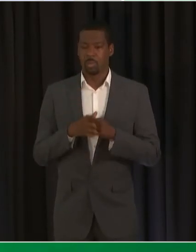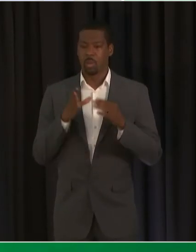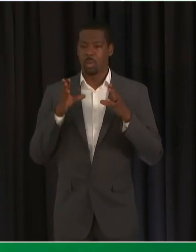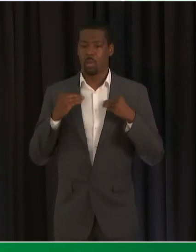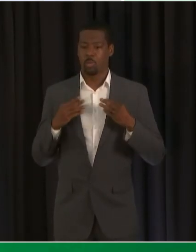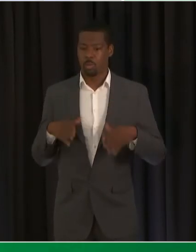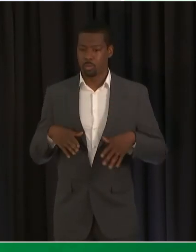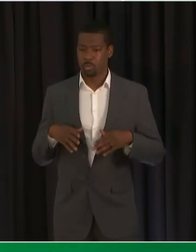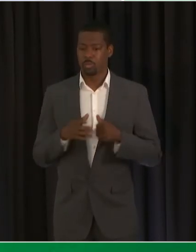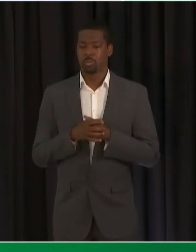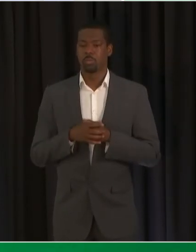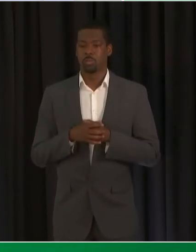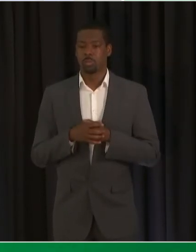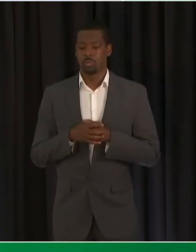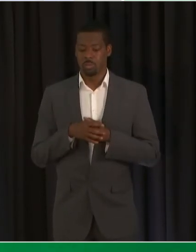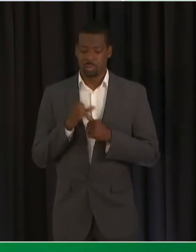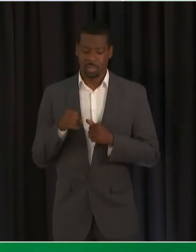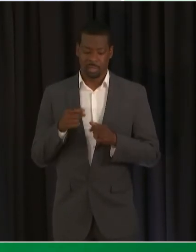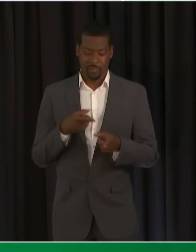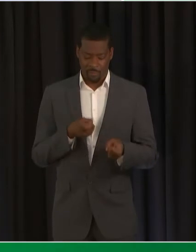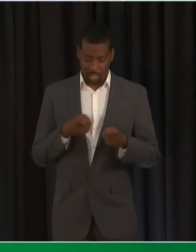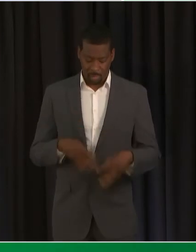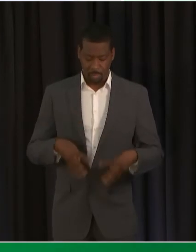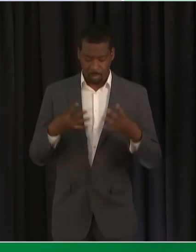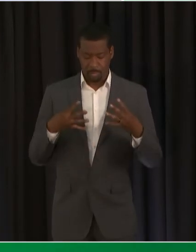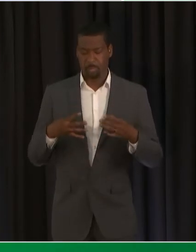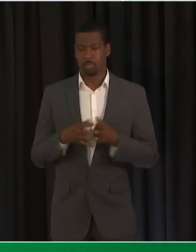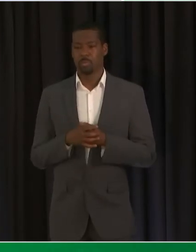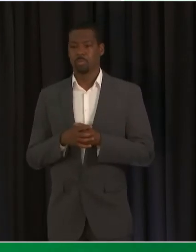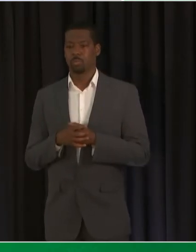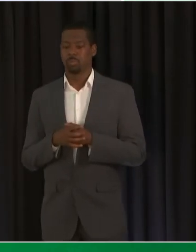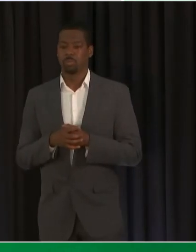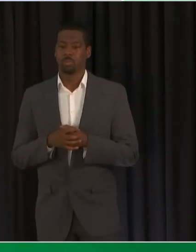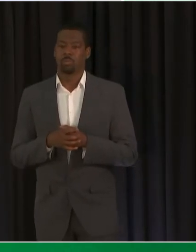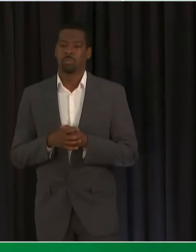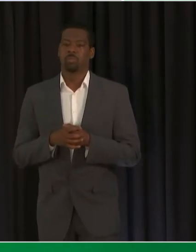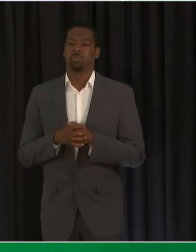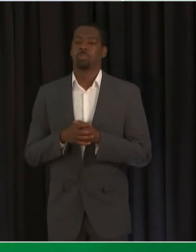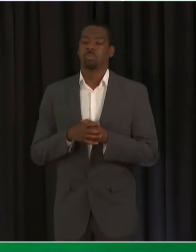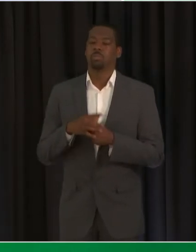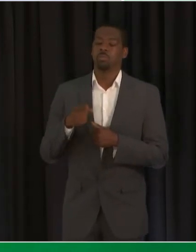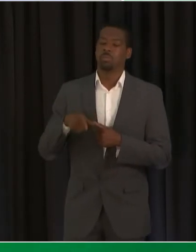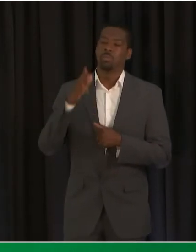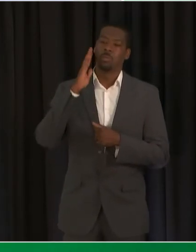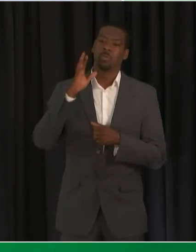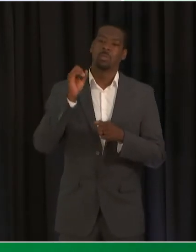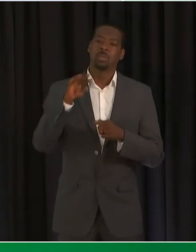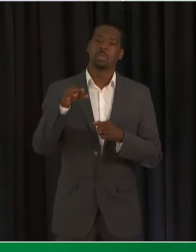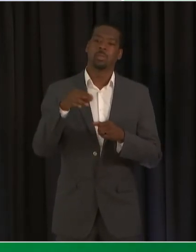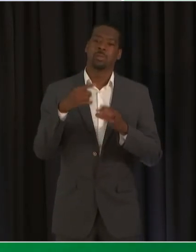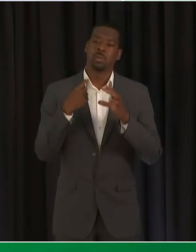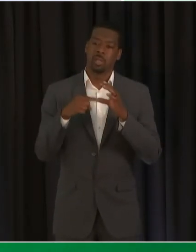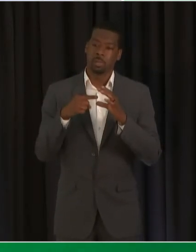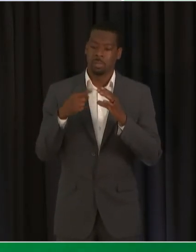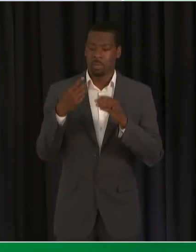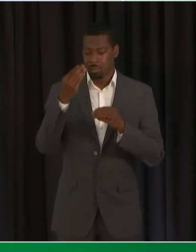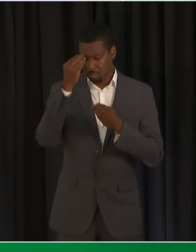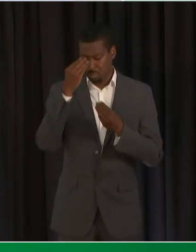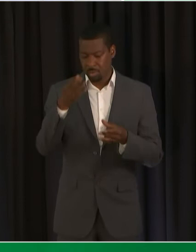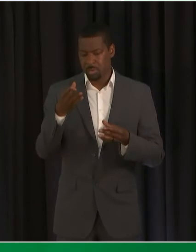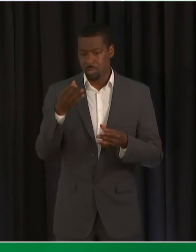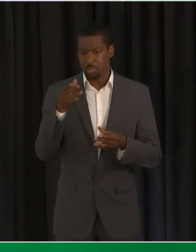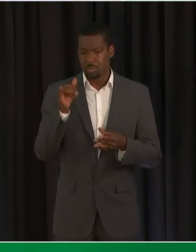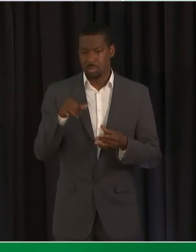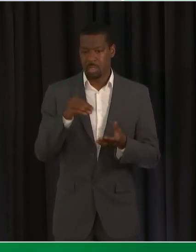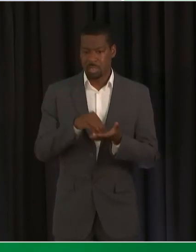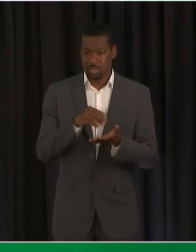okay? And then they'll be able to quickly pull it up for you. And then they're going to send you an email letting you know the